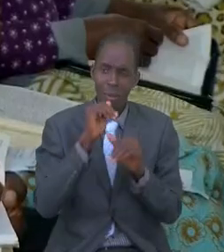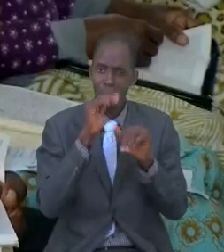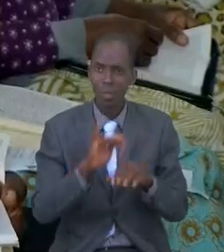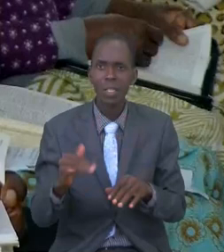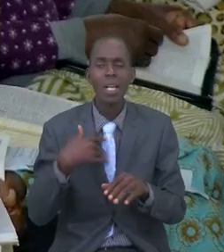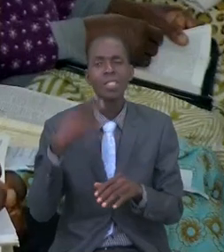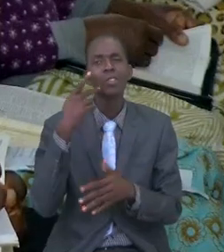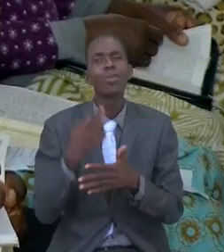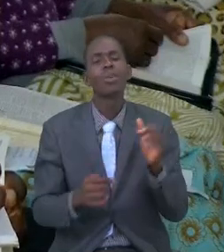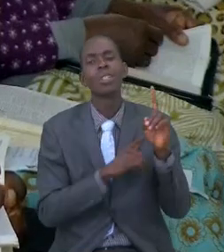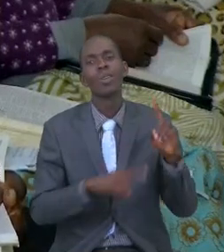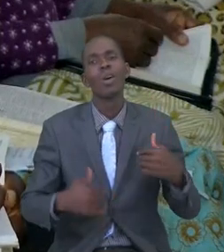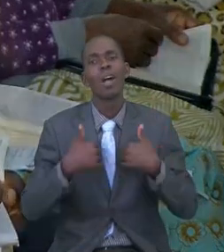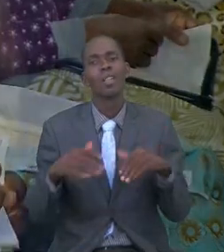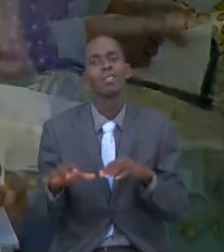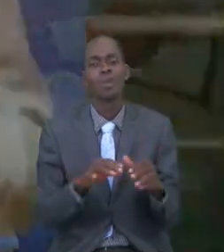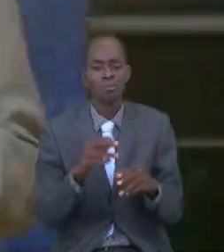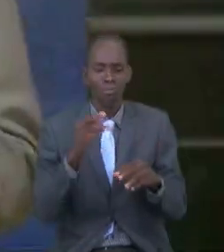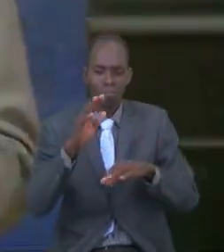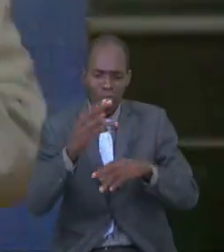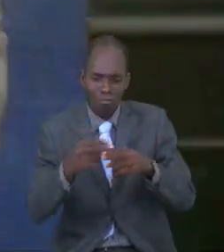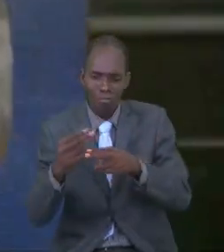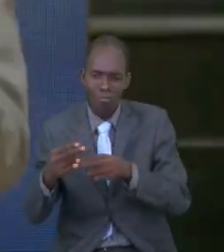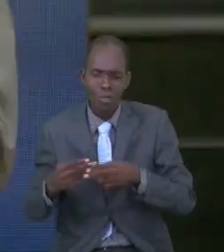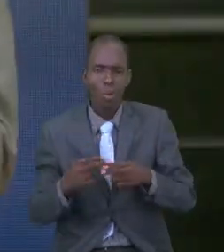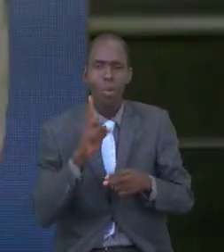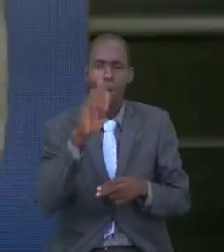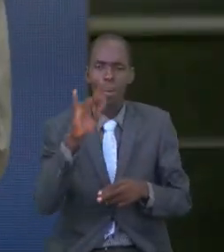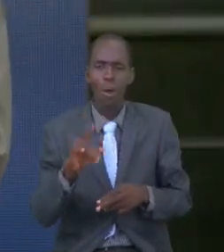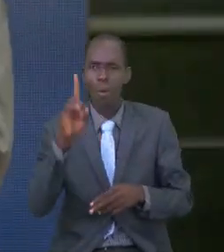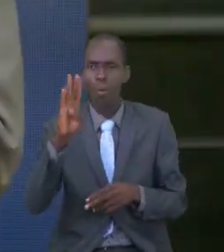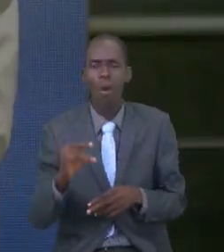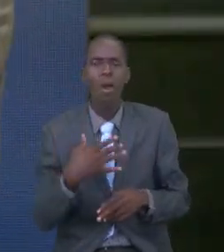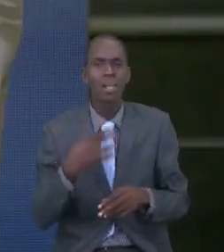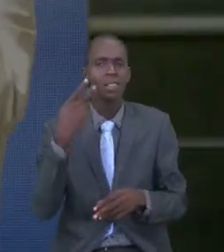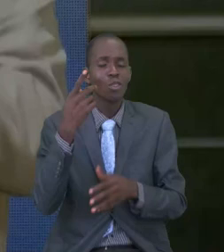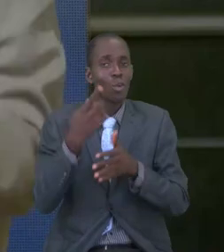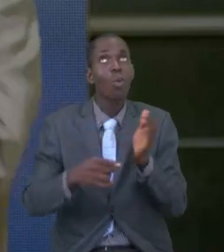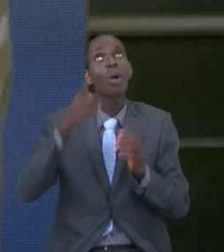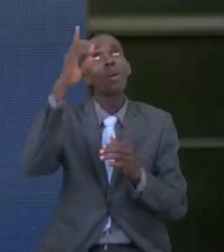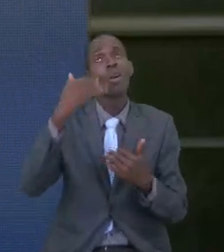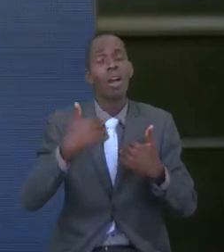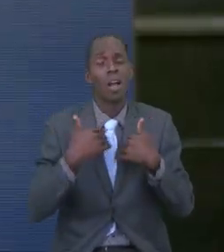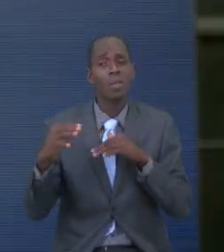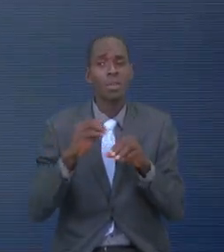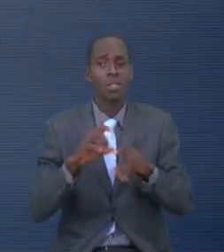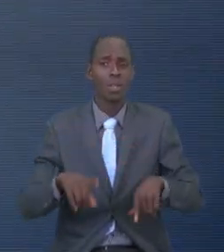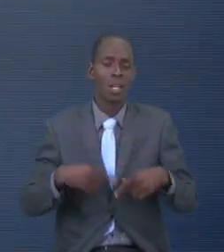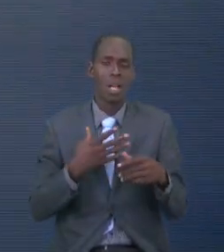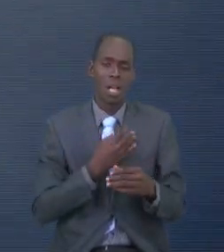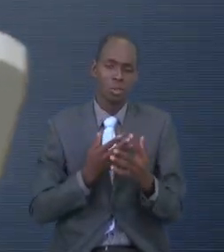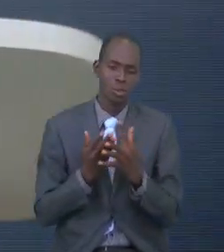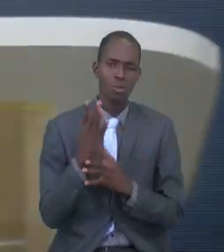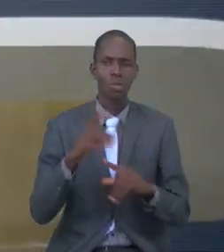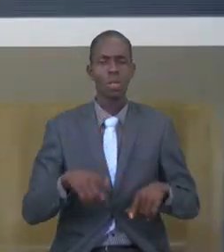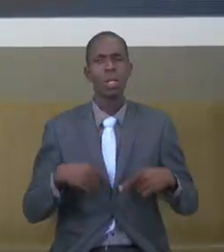the Lord has done. Name them one by one and see what God has done in your life and through your life, and